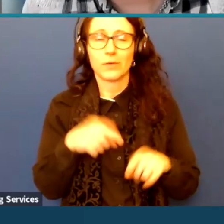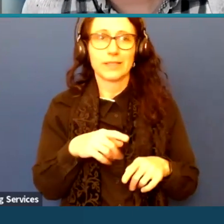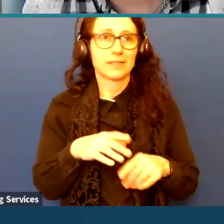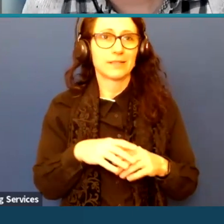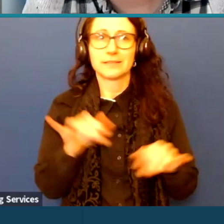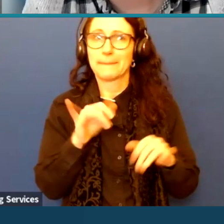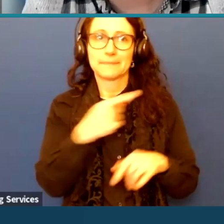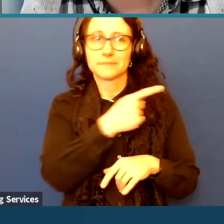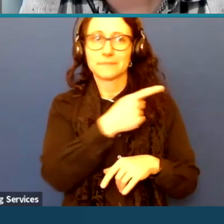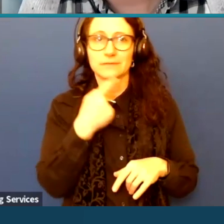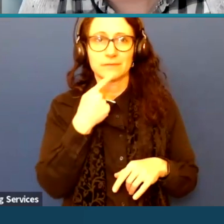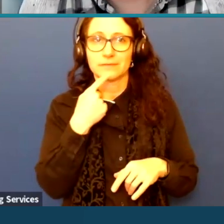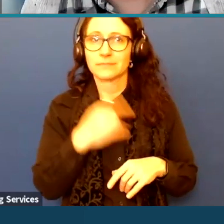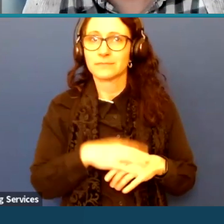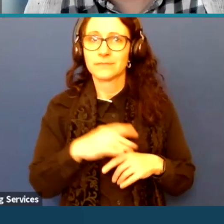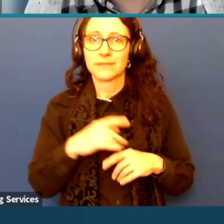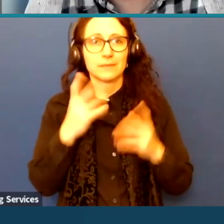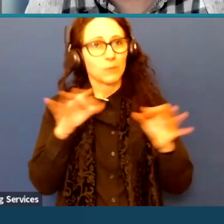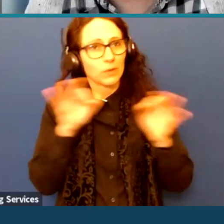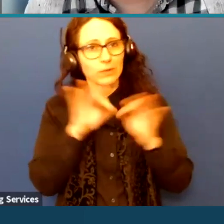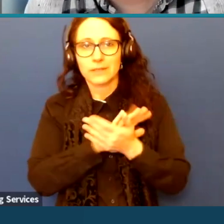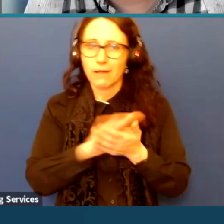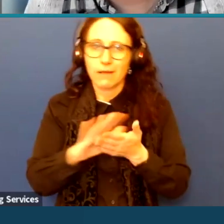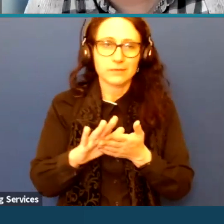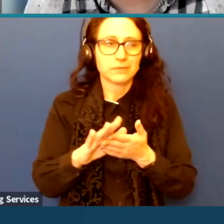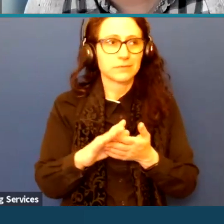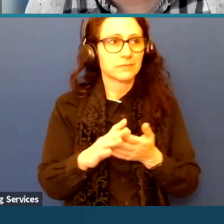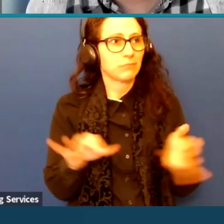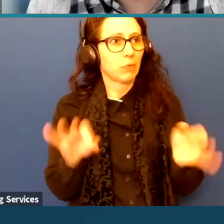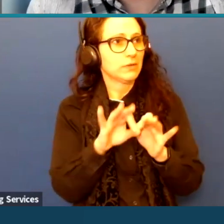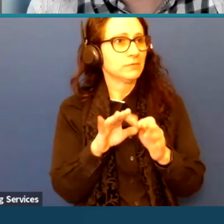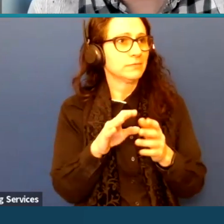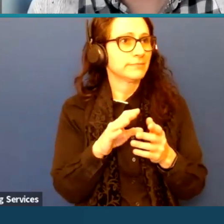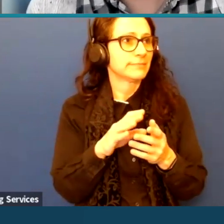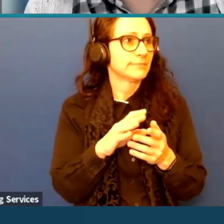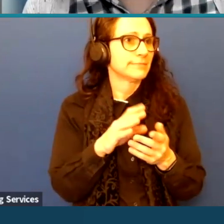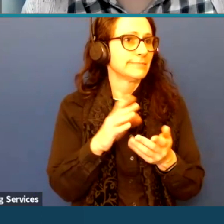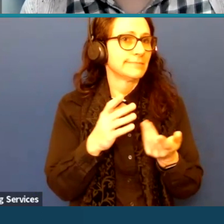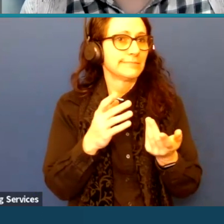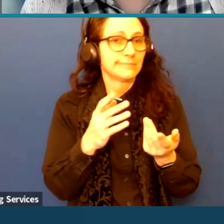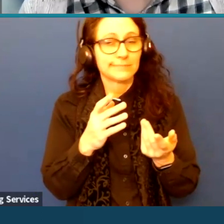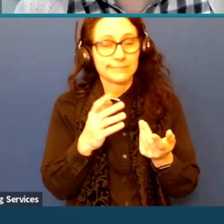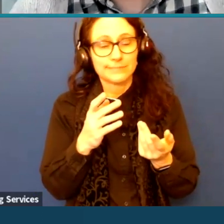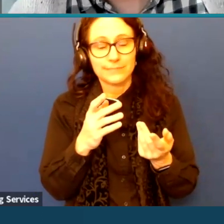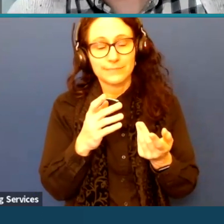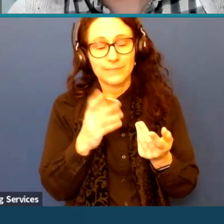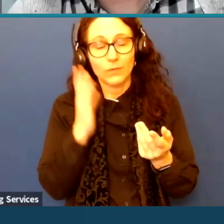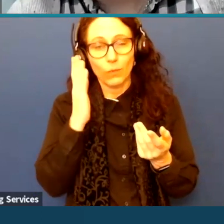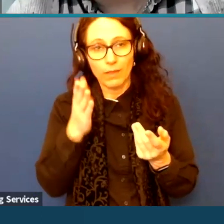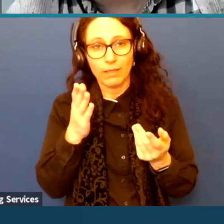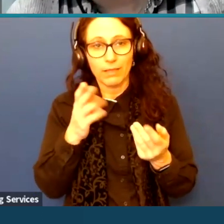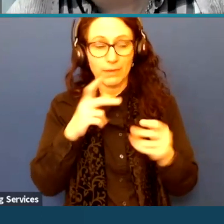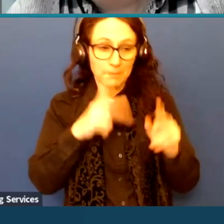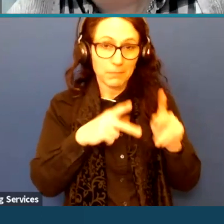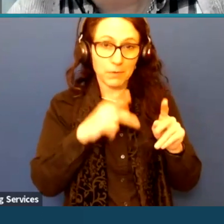said about being kind and incorporating, just understanding that you will have patrons who do have service animals. You will have patrons who